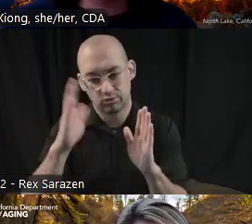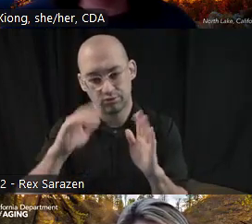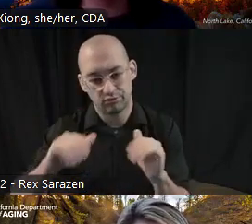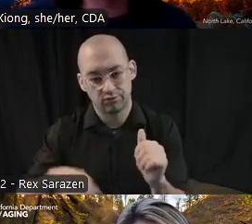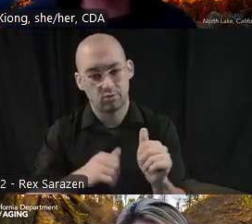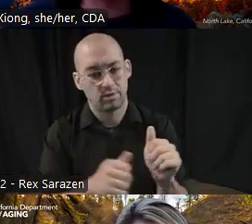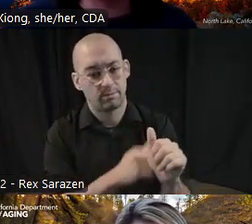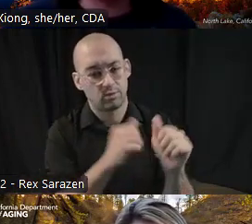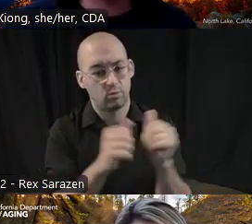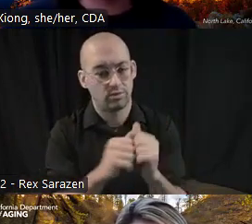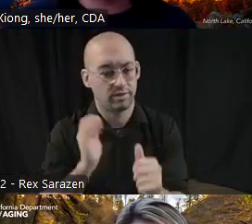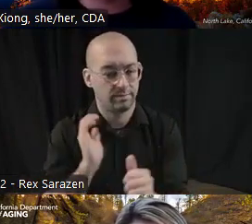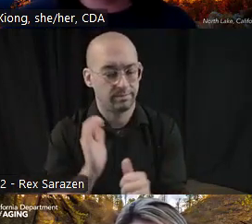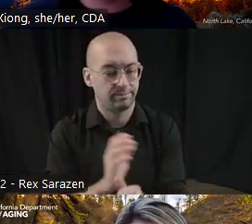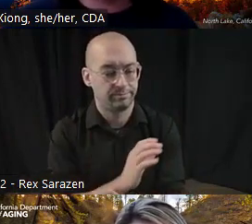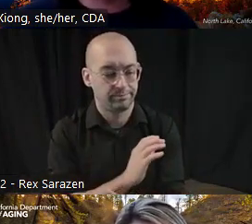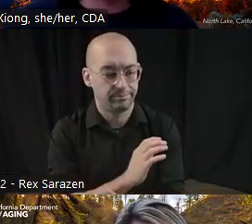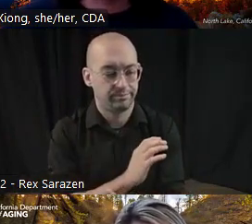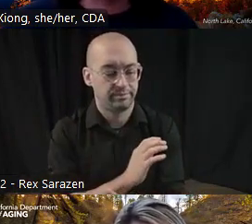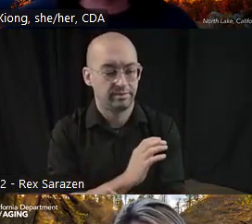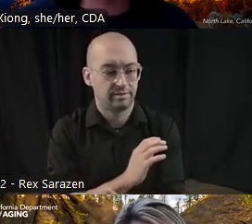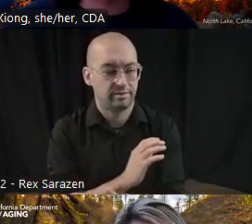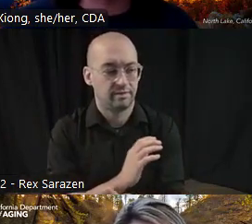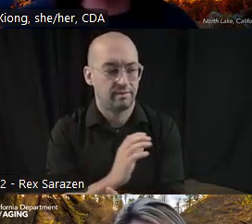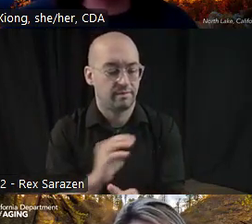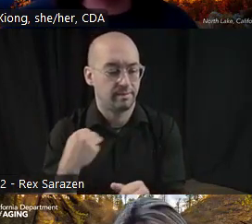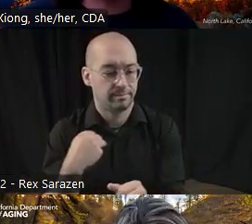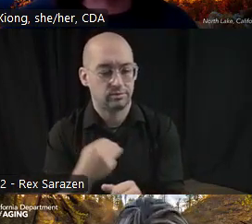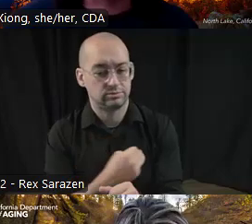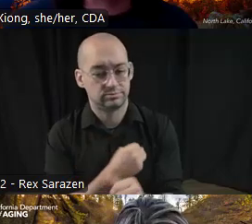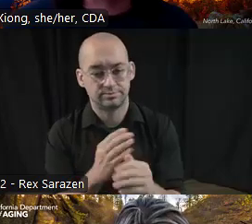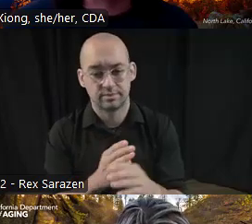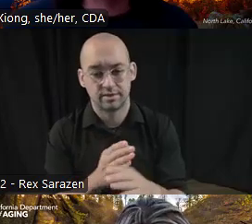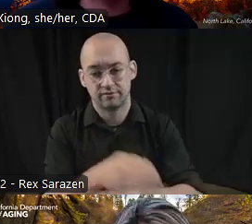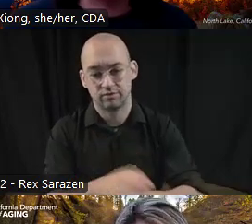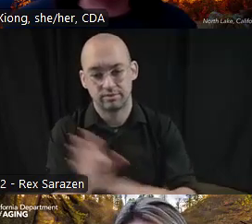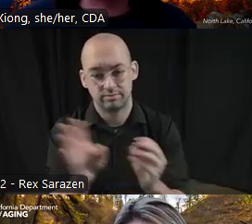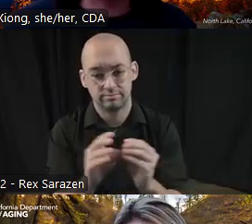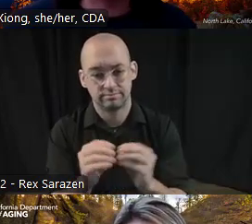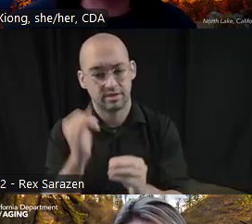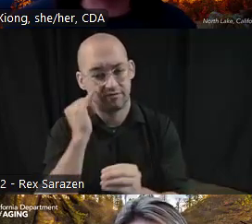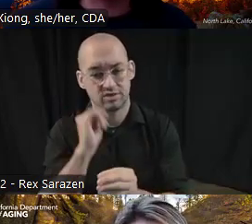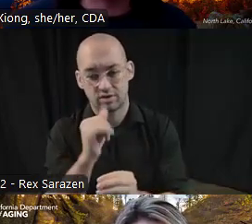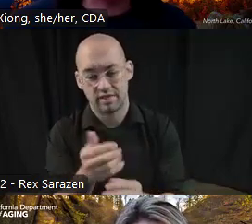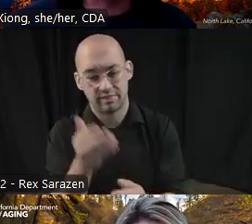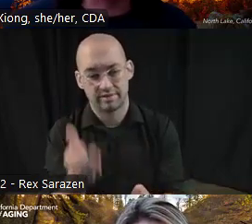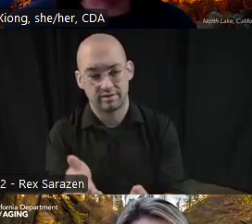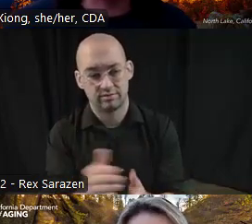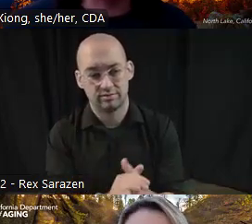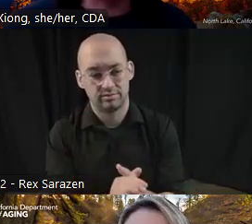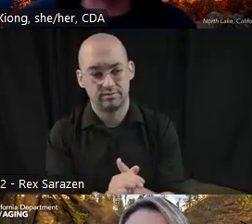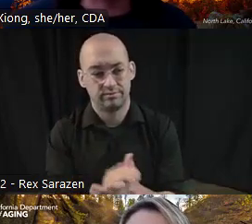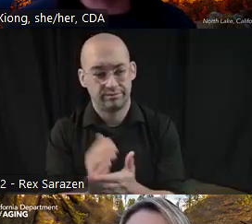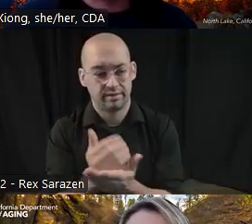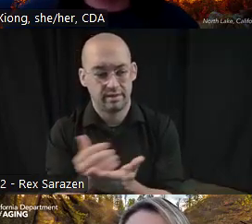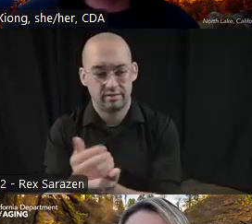committee members and, after the meetings if they were not present, getting their gathering their